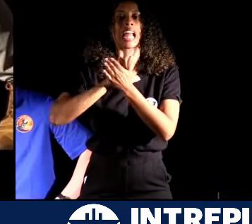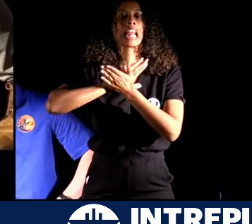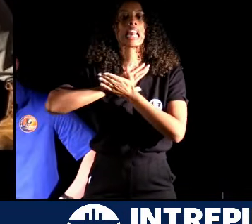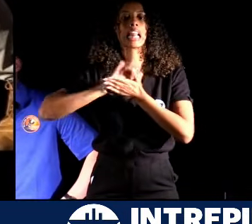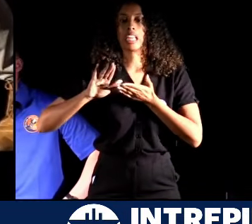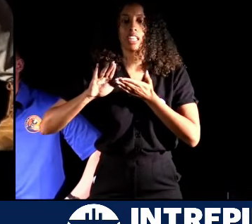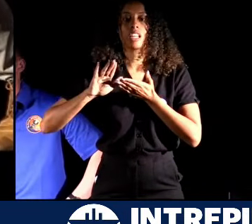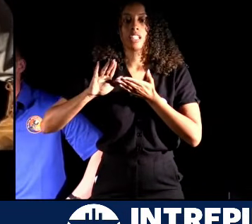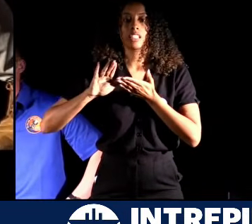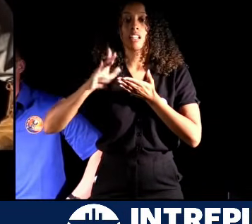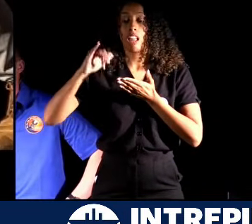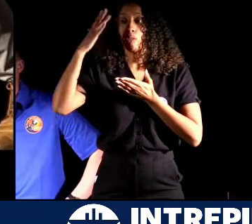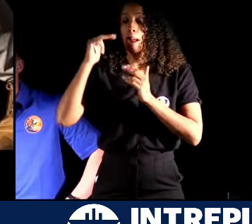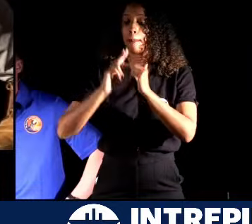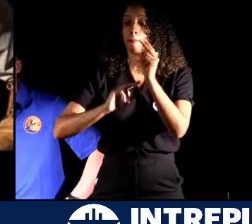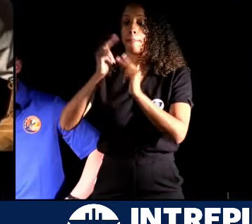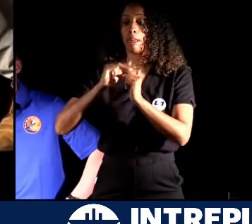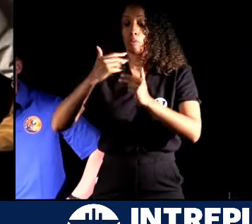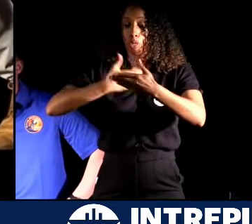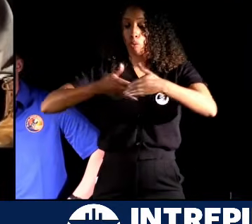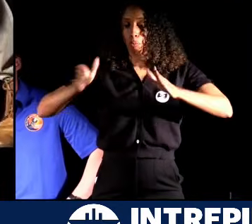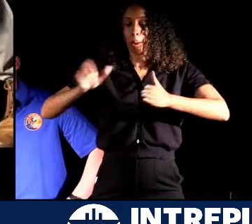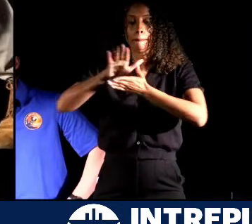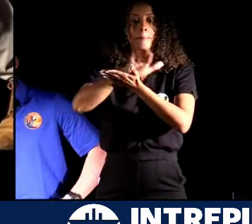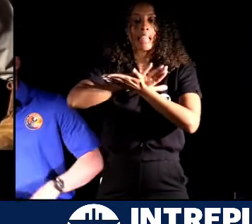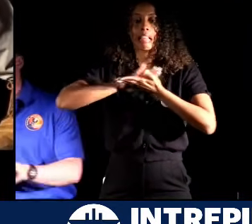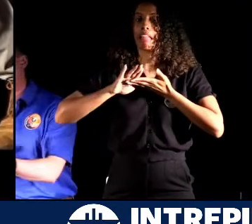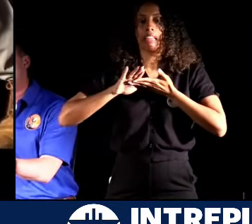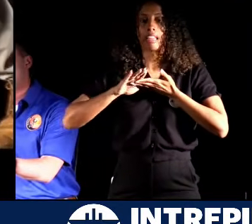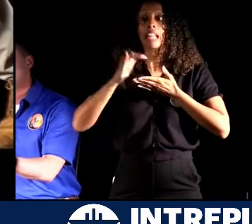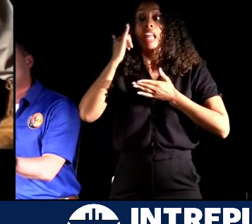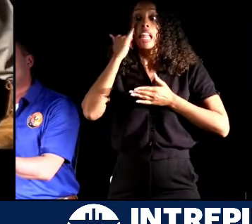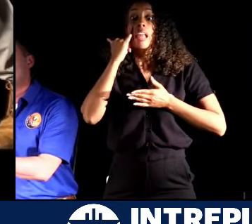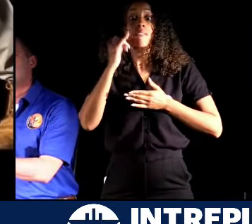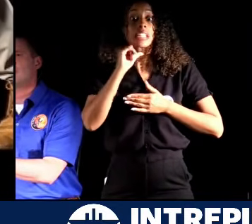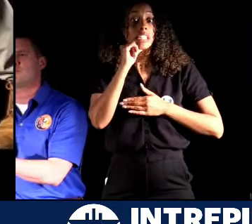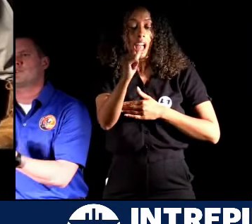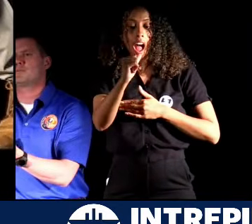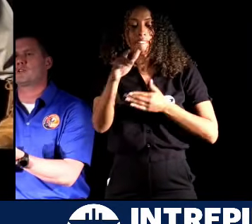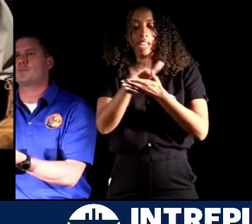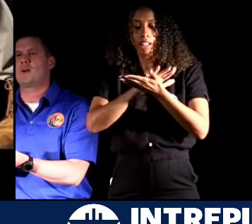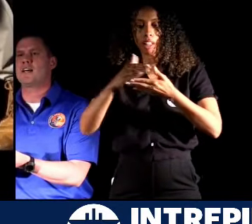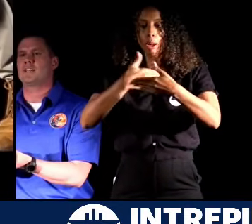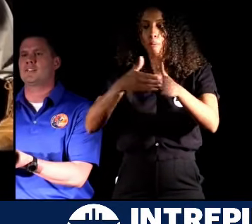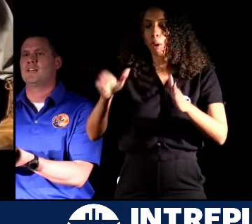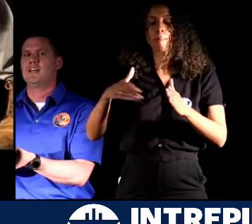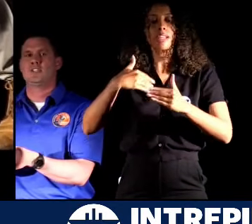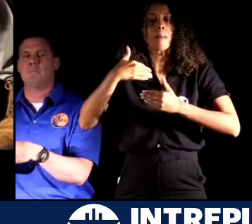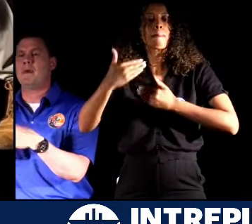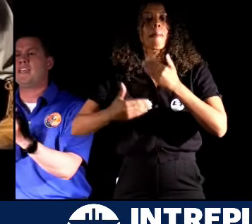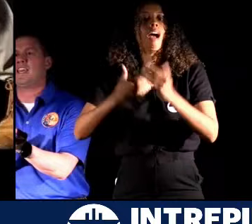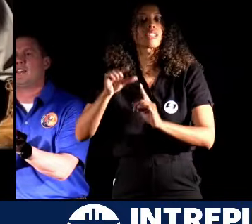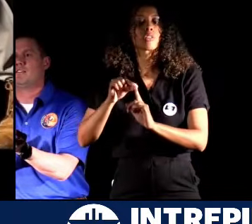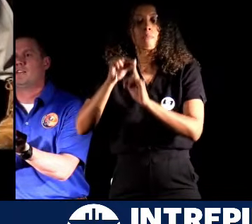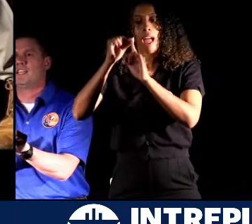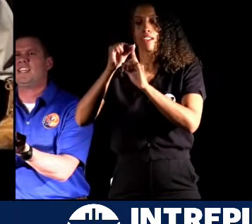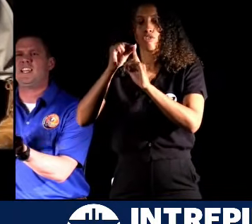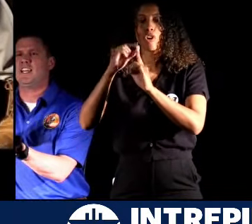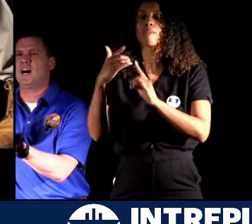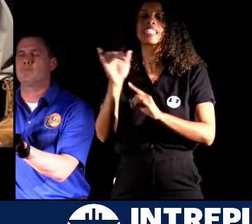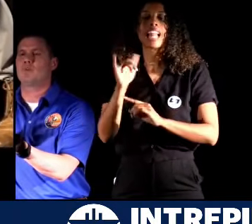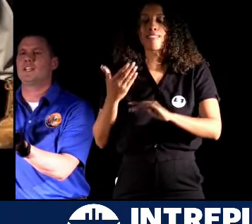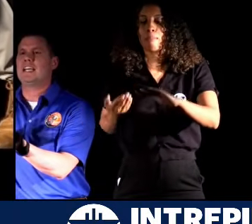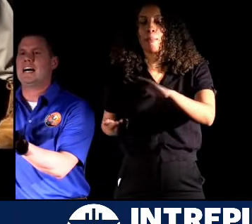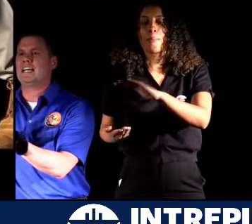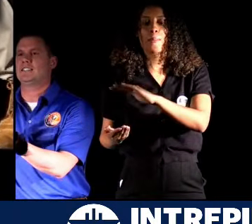why the whole thing is built in a clean room. And even if it's not, then we take it through a special process to bake it, heat